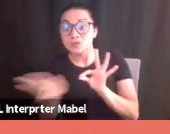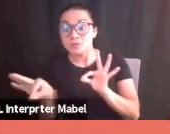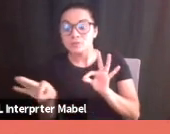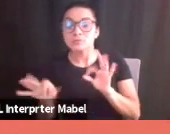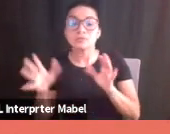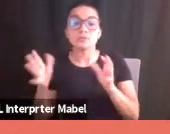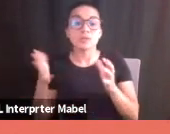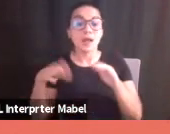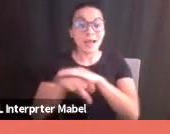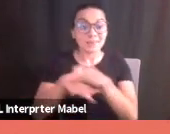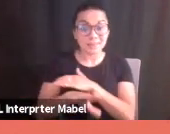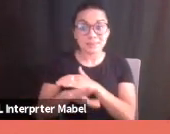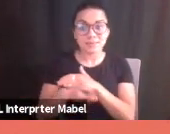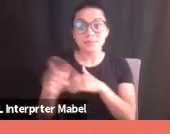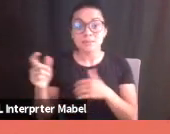at